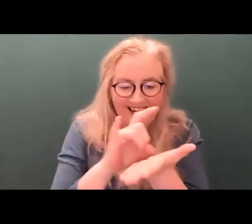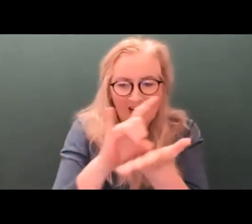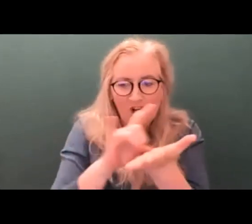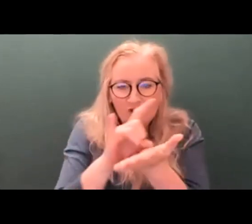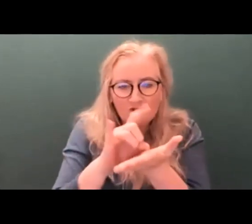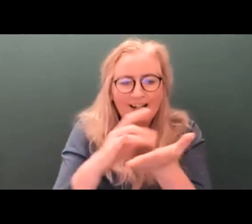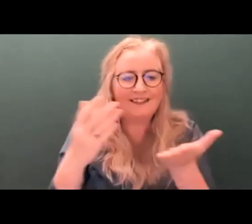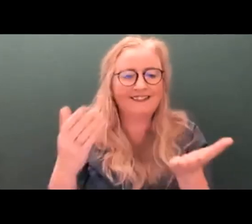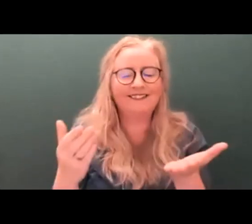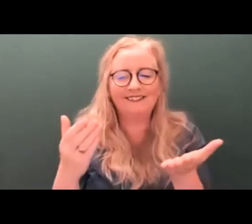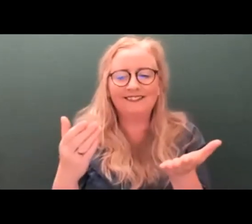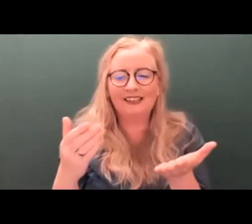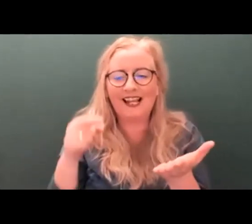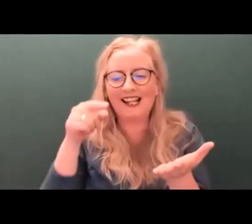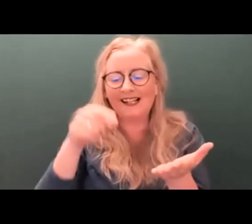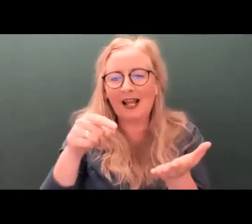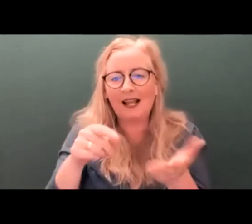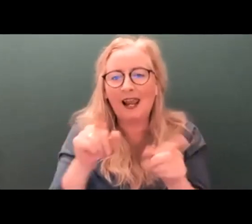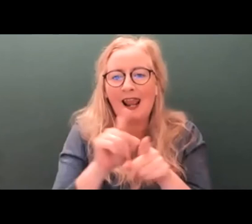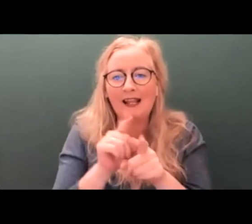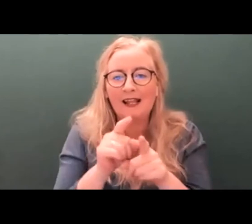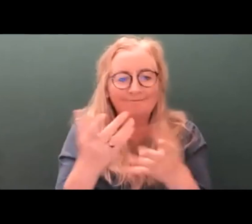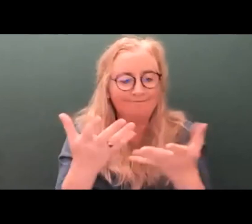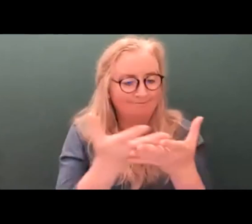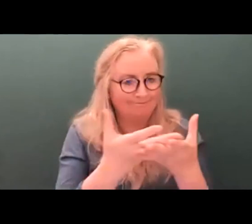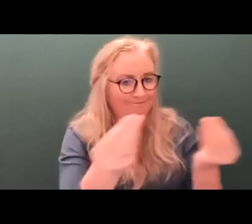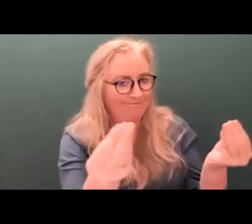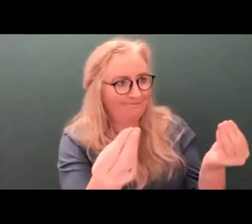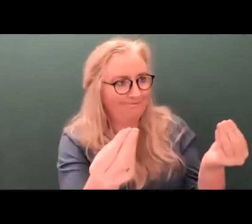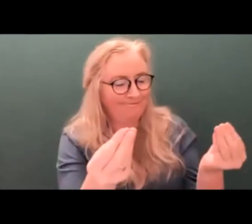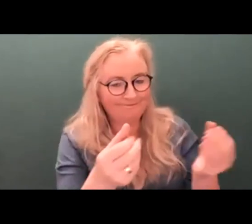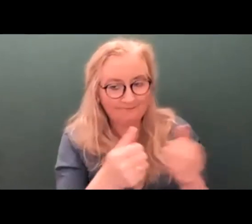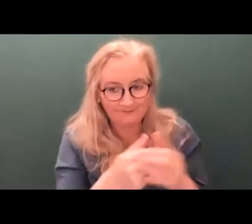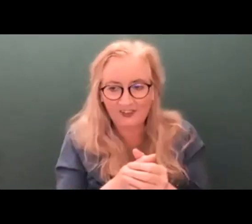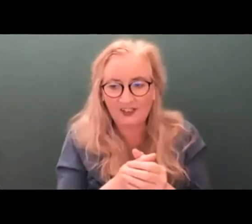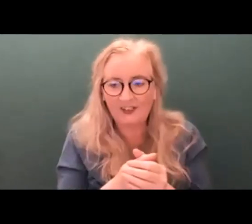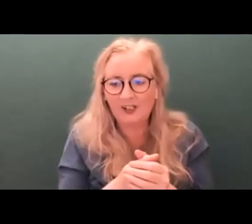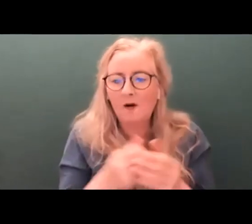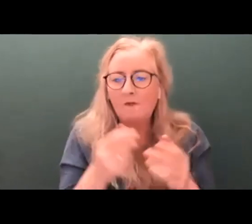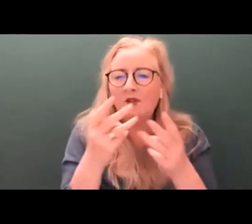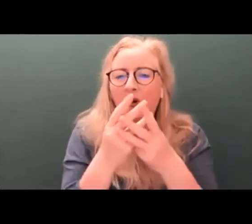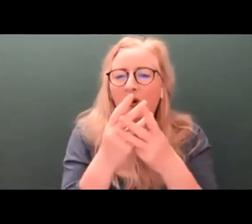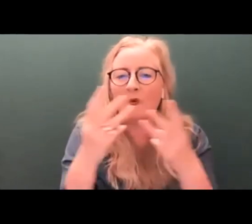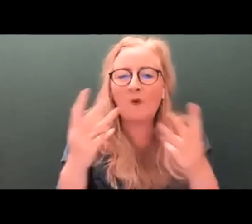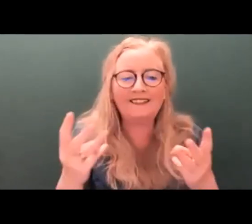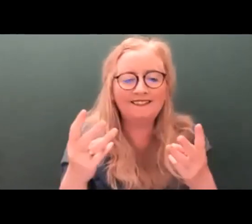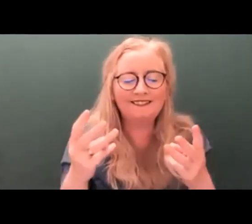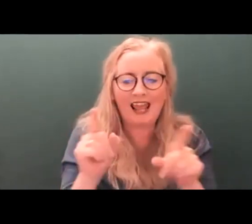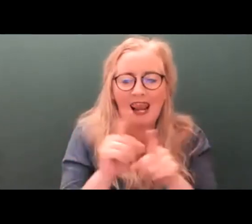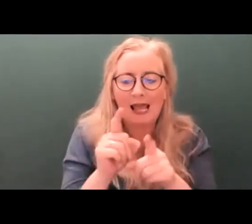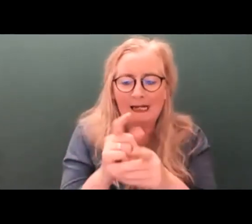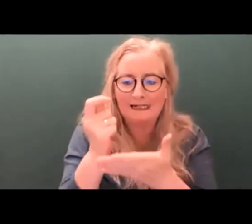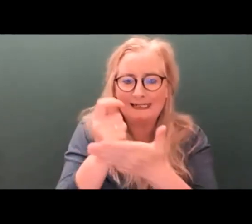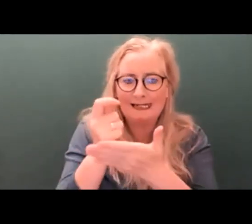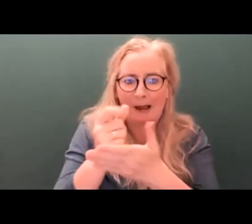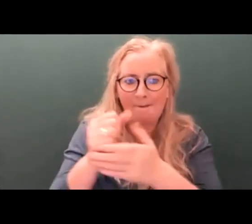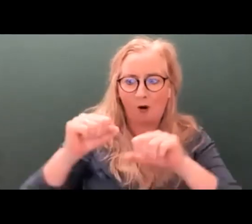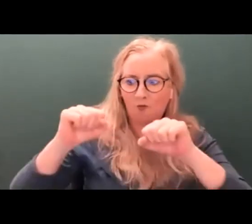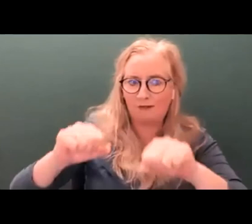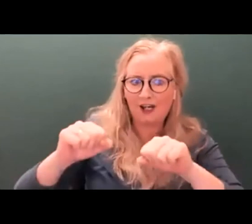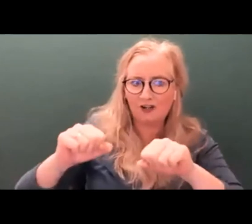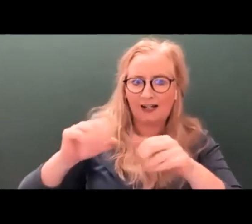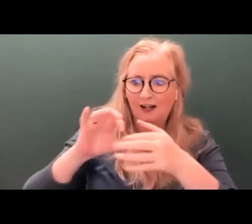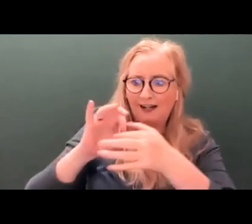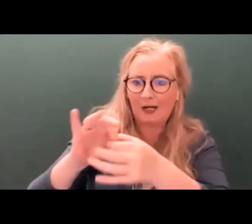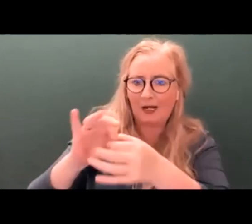can be something of a perishable resource. And so not to put too much of a time pressure on people. But if there's something